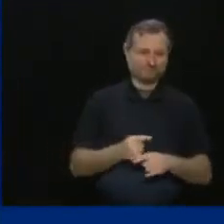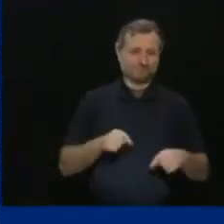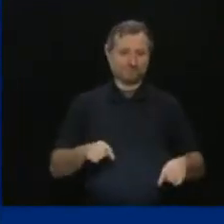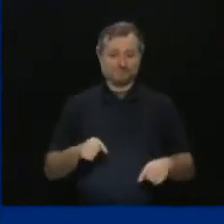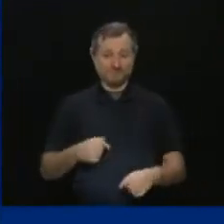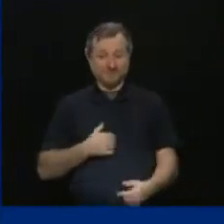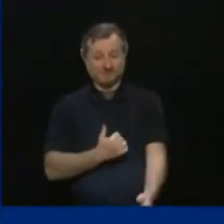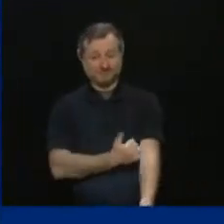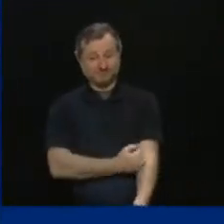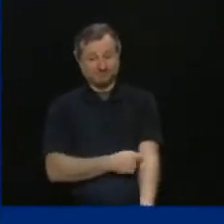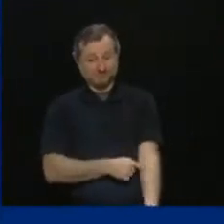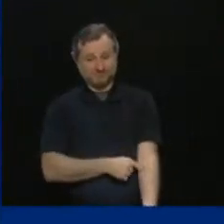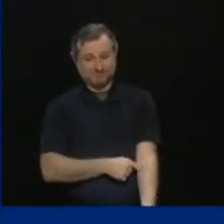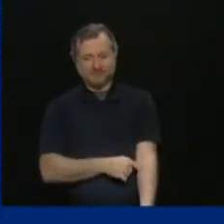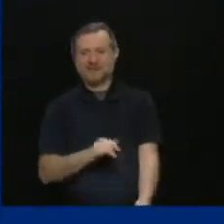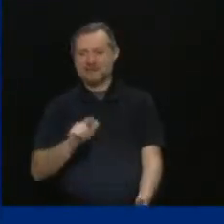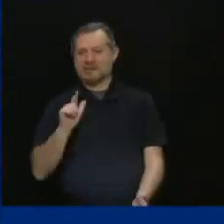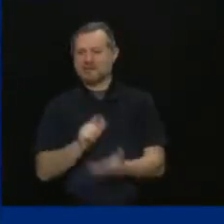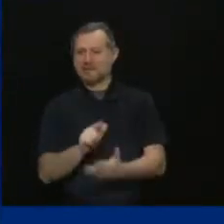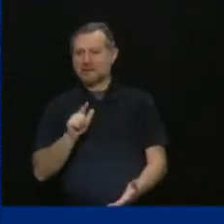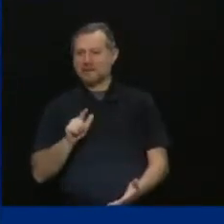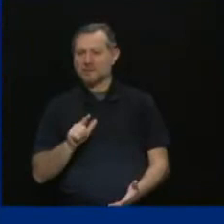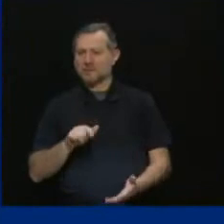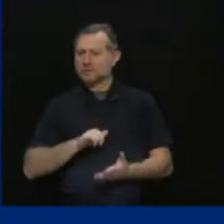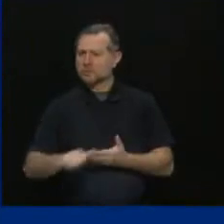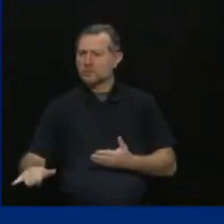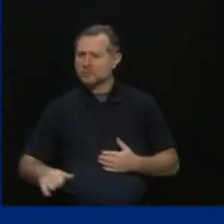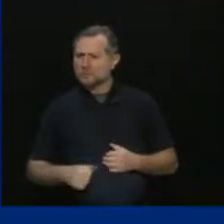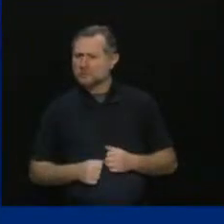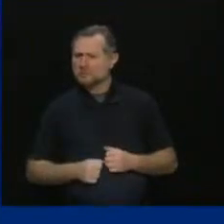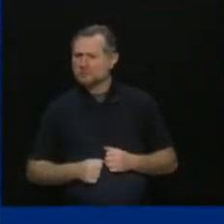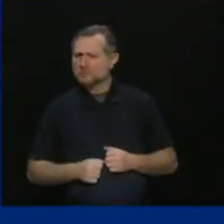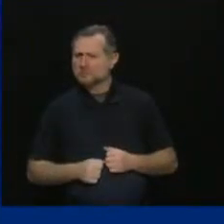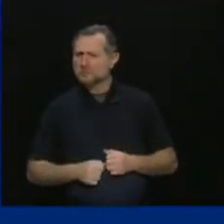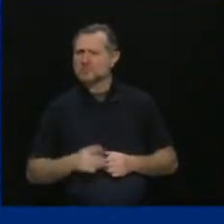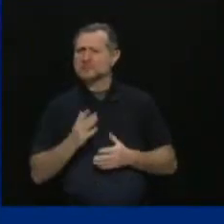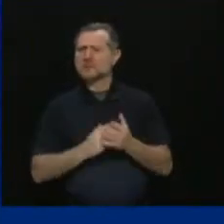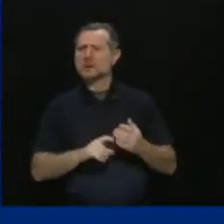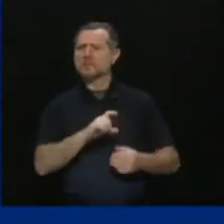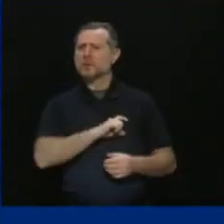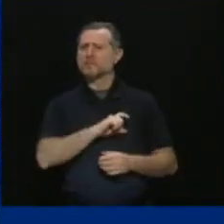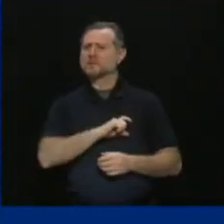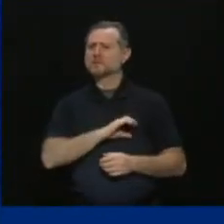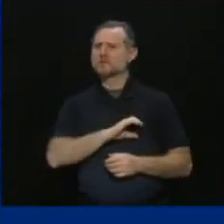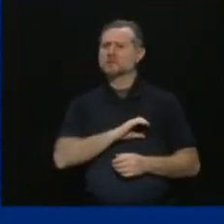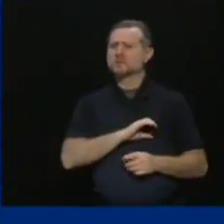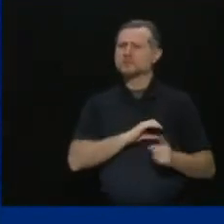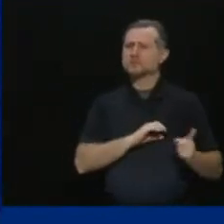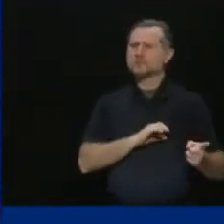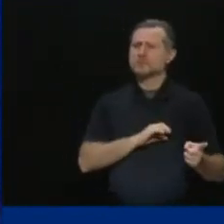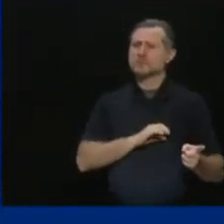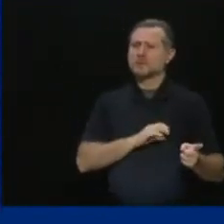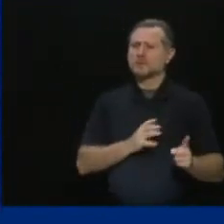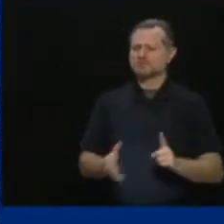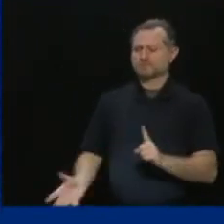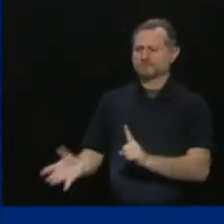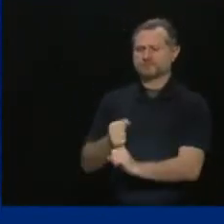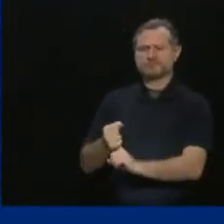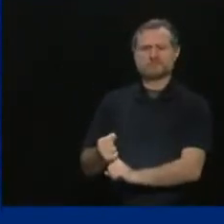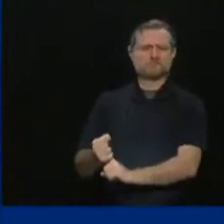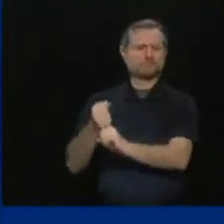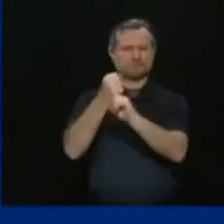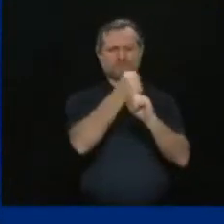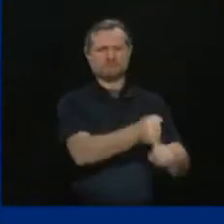syringes are illegal in the state of New York. There are some police officers locking people up for possession of